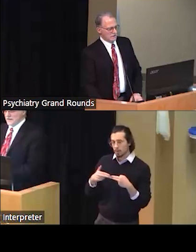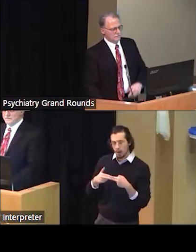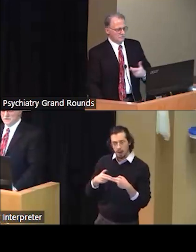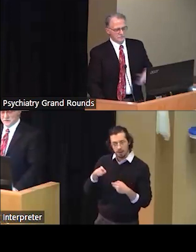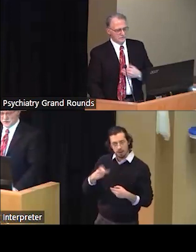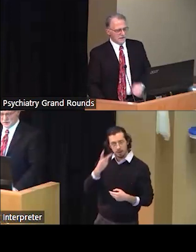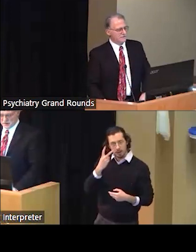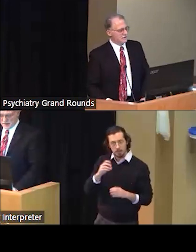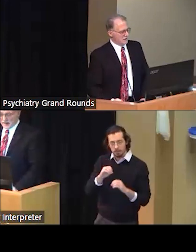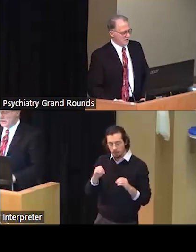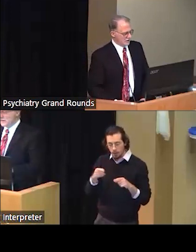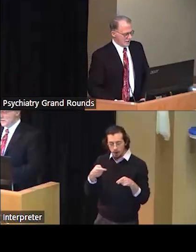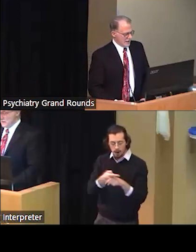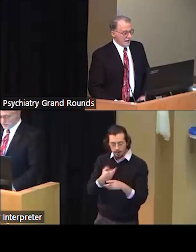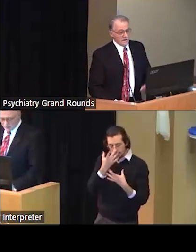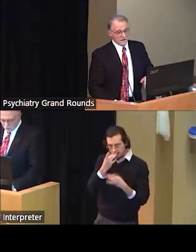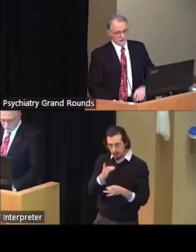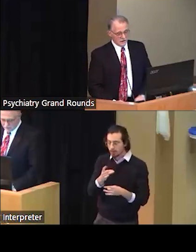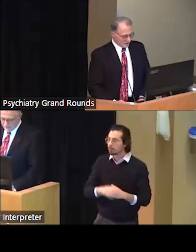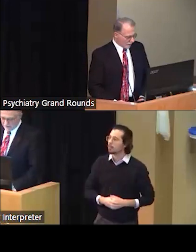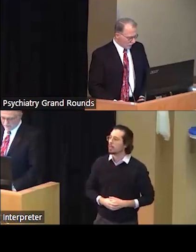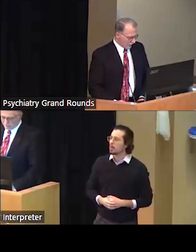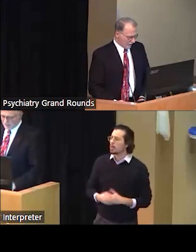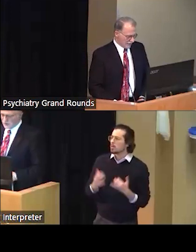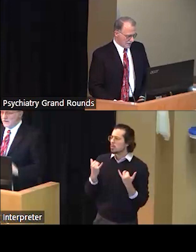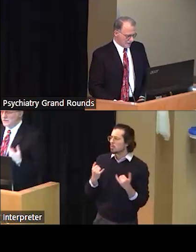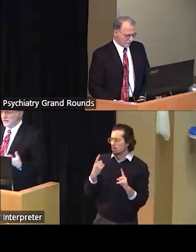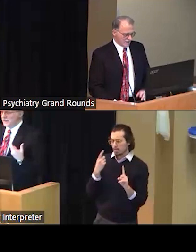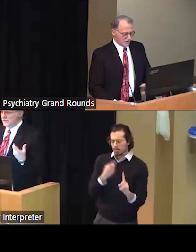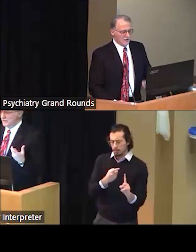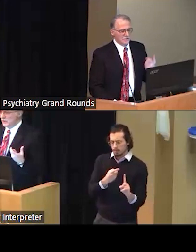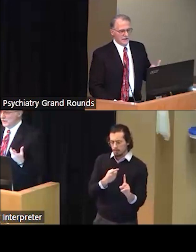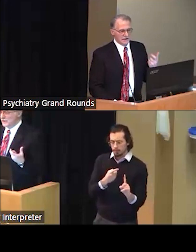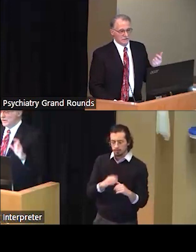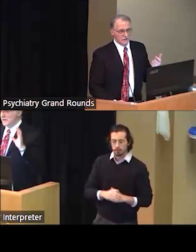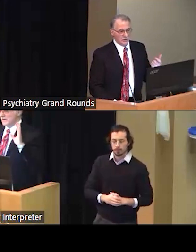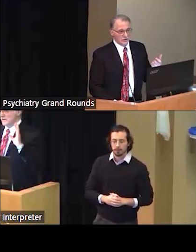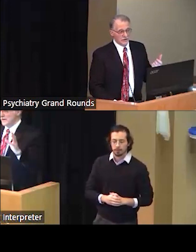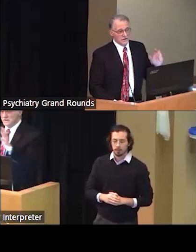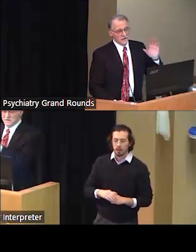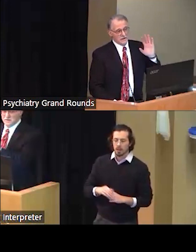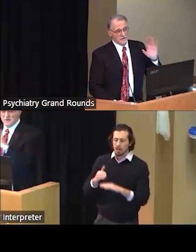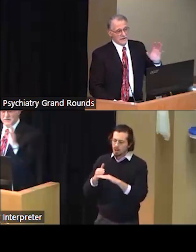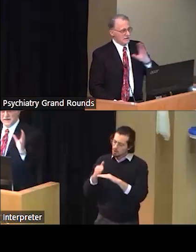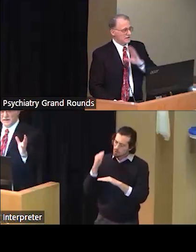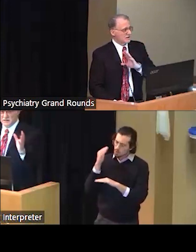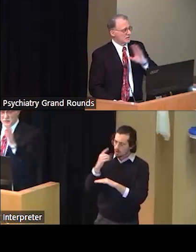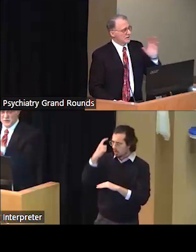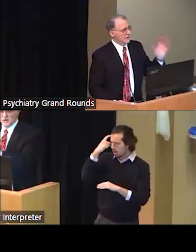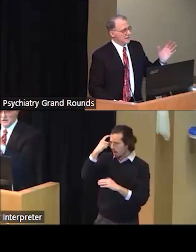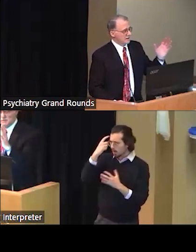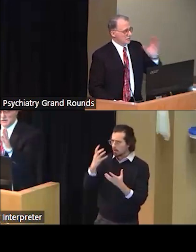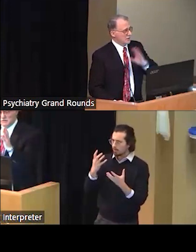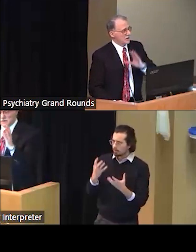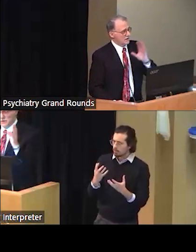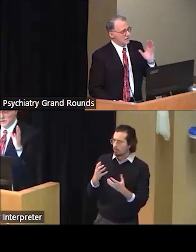particular conflicts of interest. I'd like you to also come away with the idea that extraneous cognitive load, that is going to be